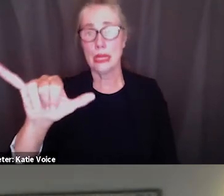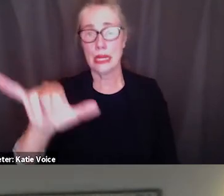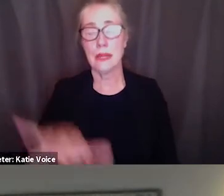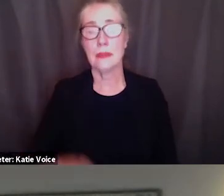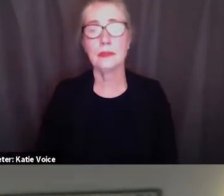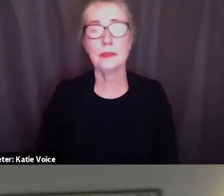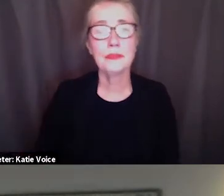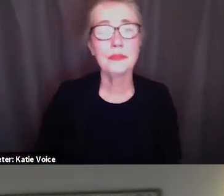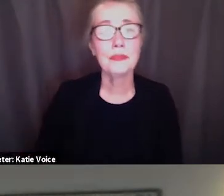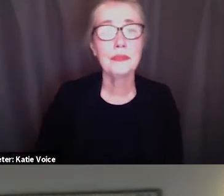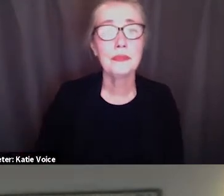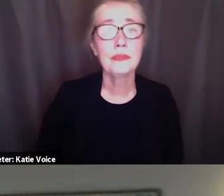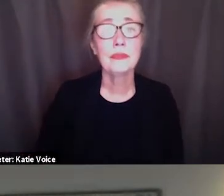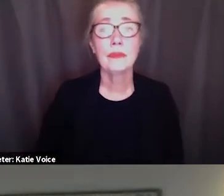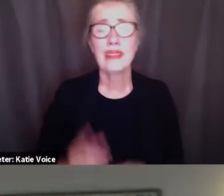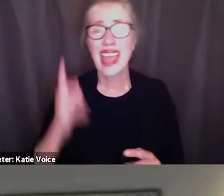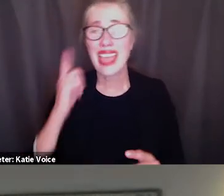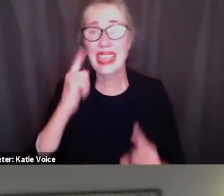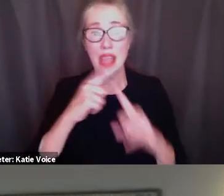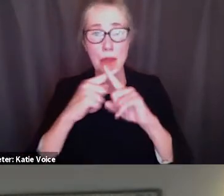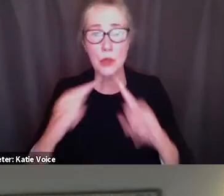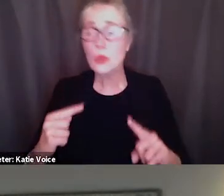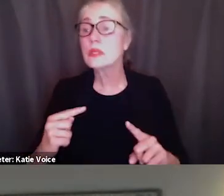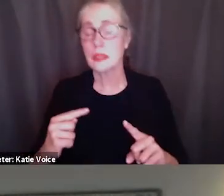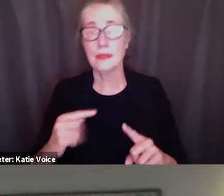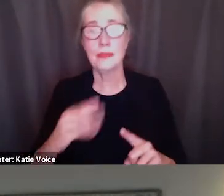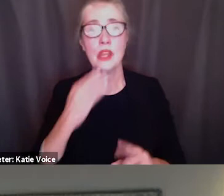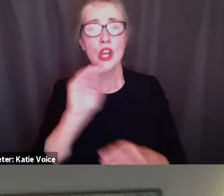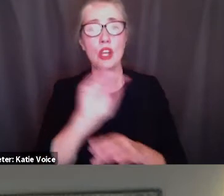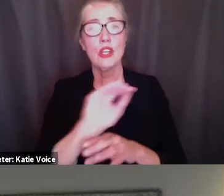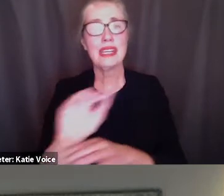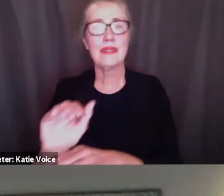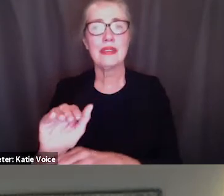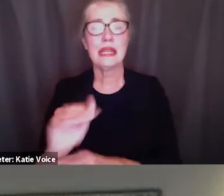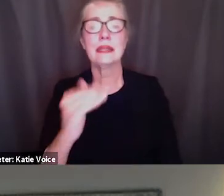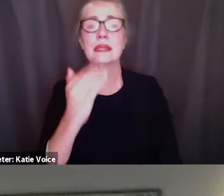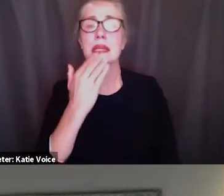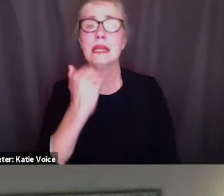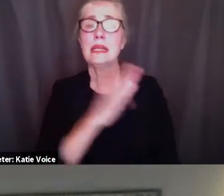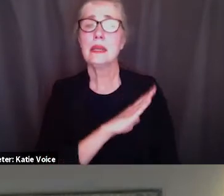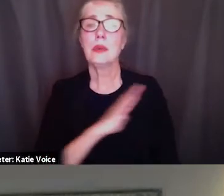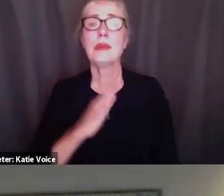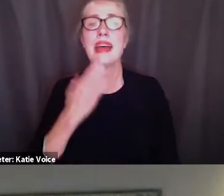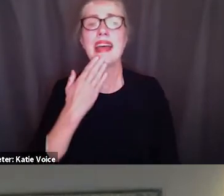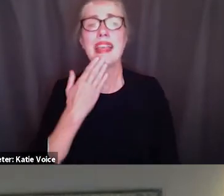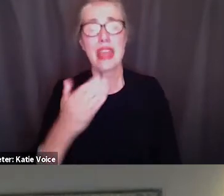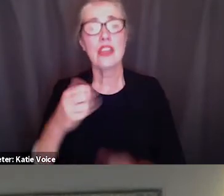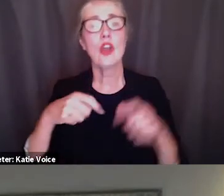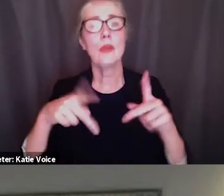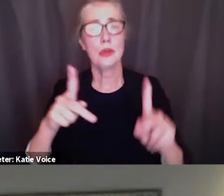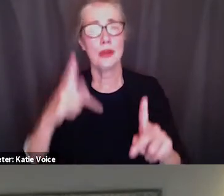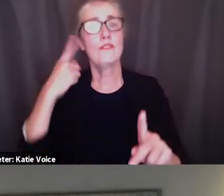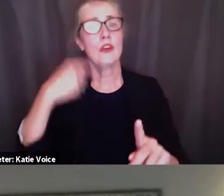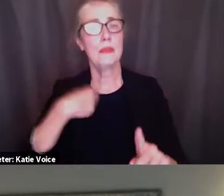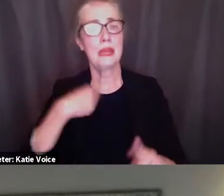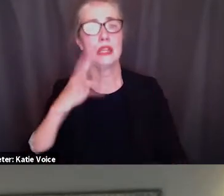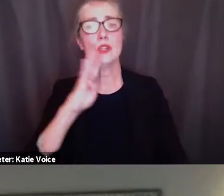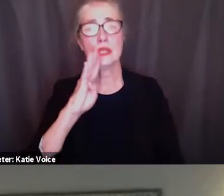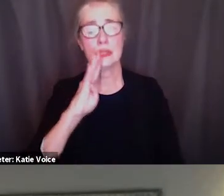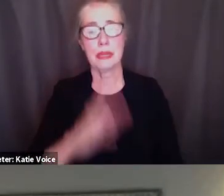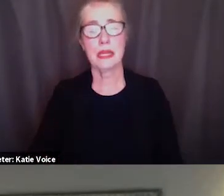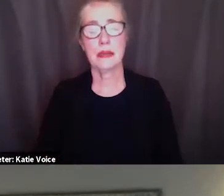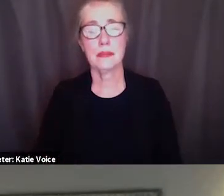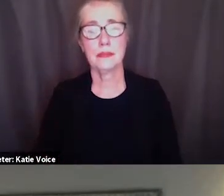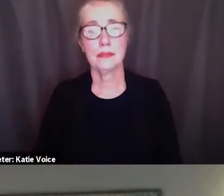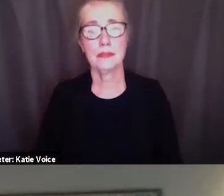Mute. Good evening, dear board members. Thank you for the opportunity to speak. As